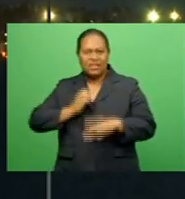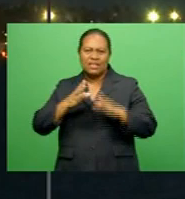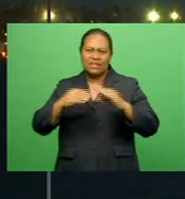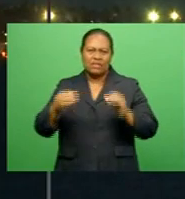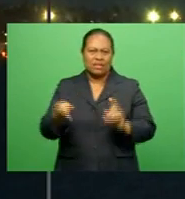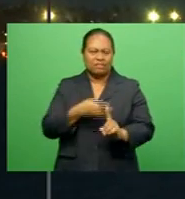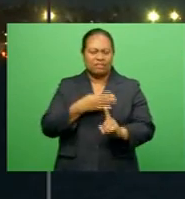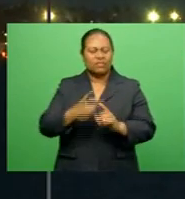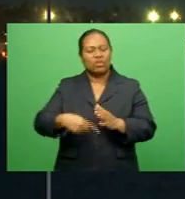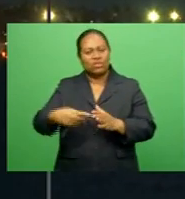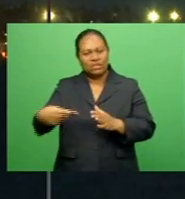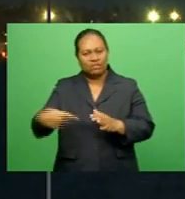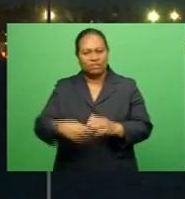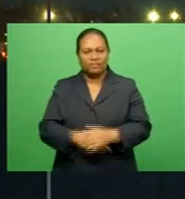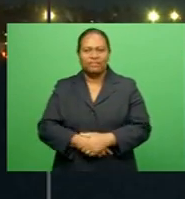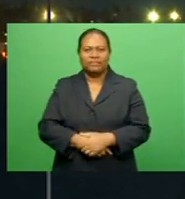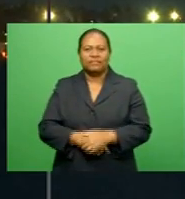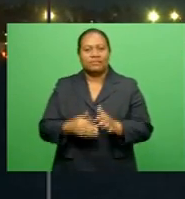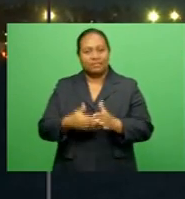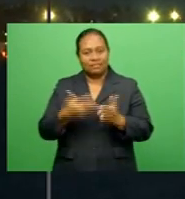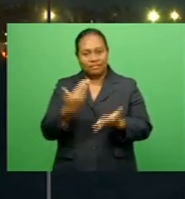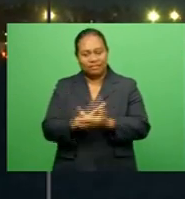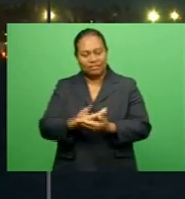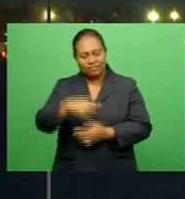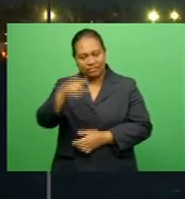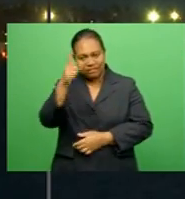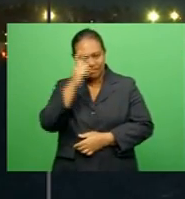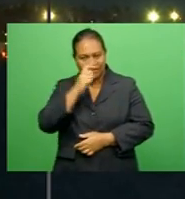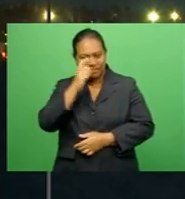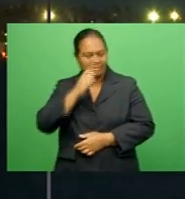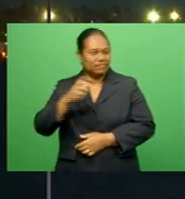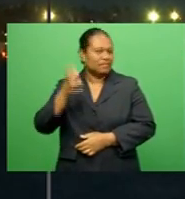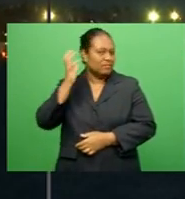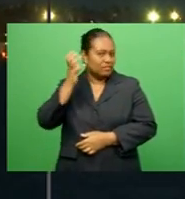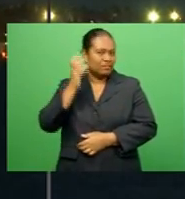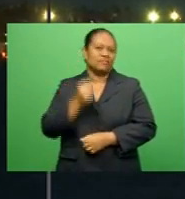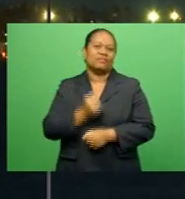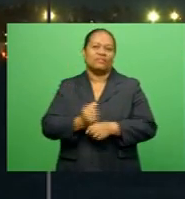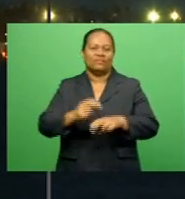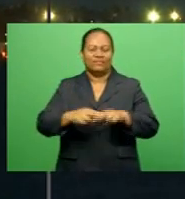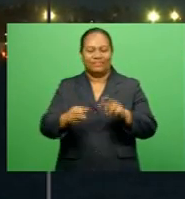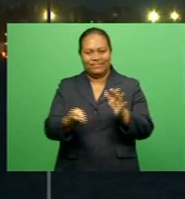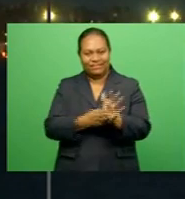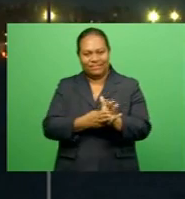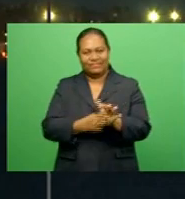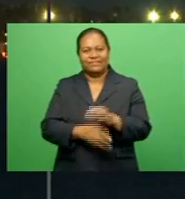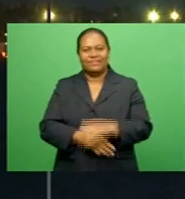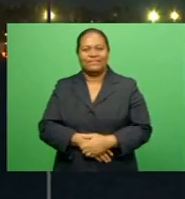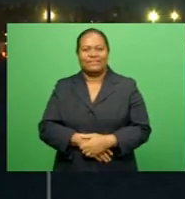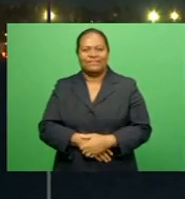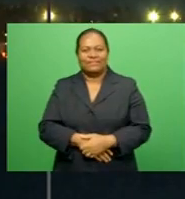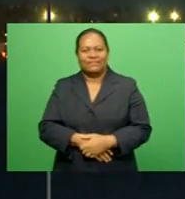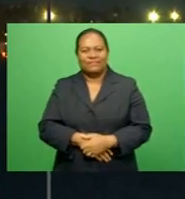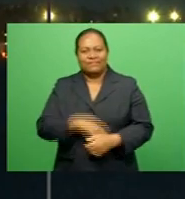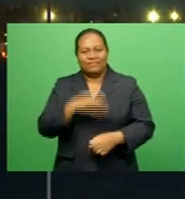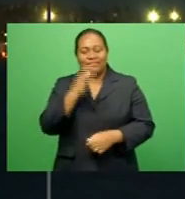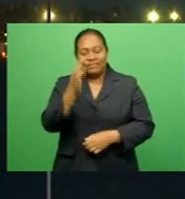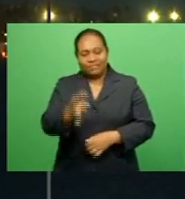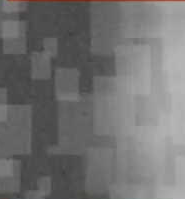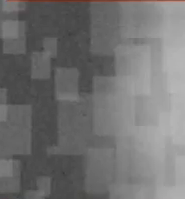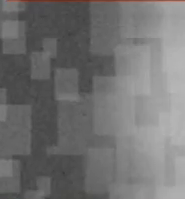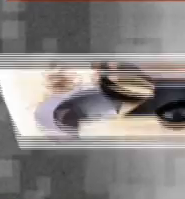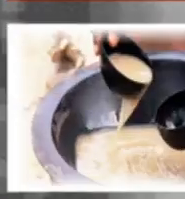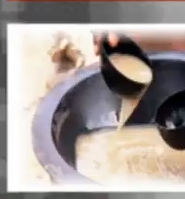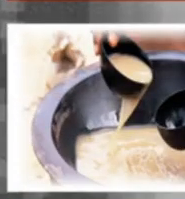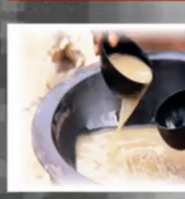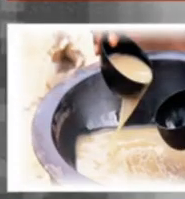trial continues. For these stories and others, you can tune in daily to our sister radio station, Gold FM. To our poll question this week,